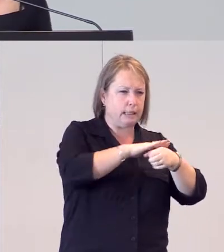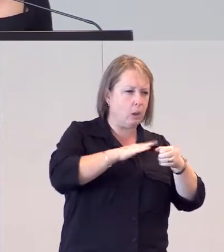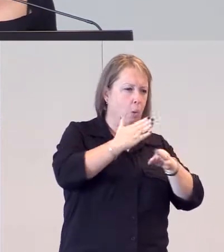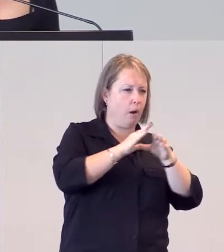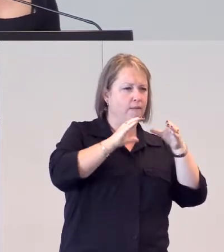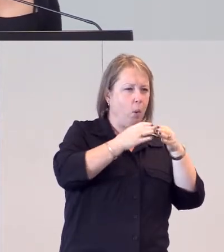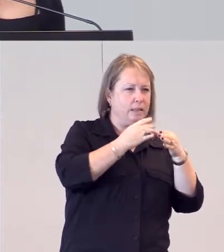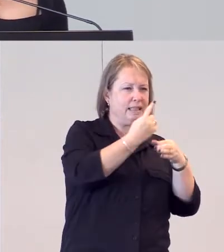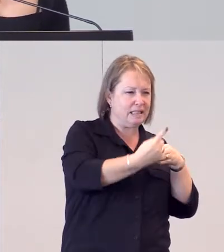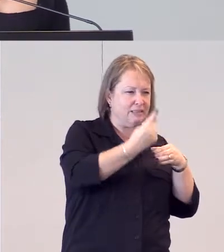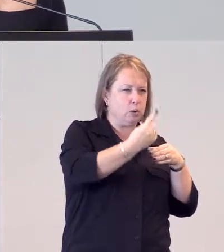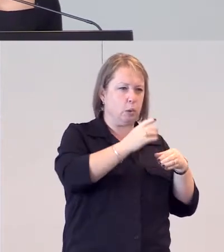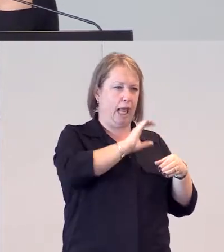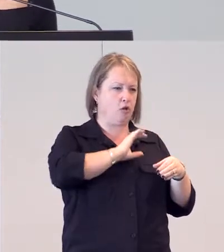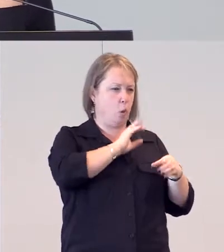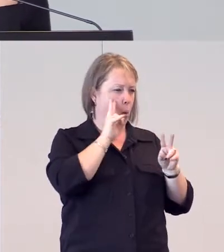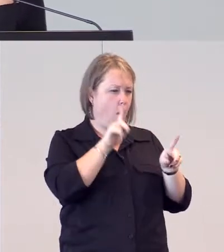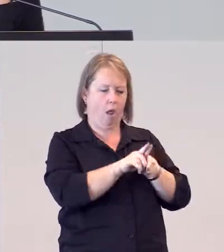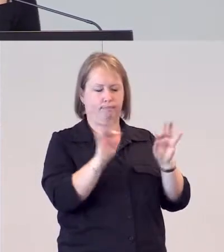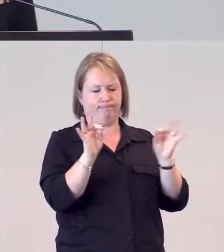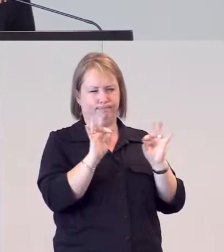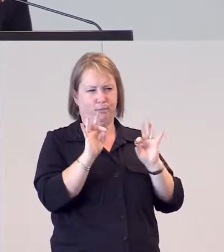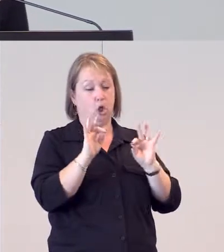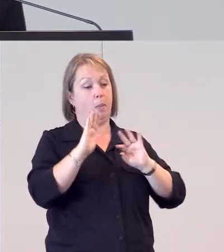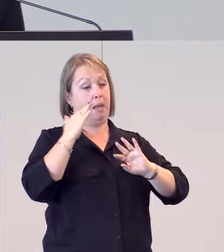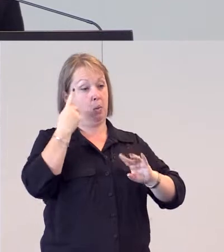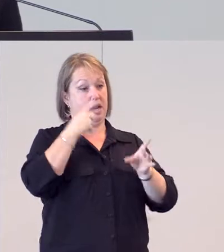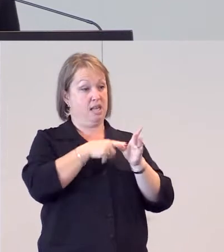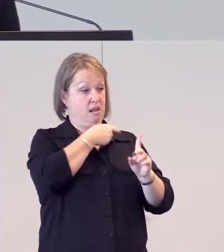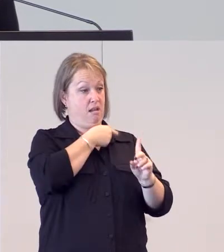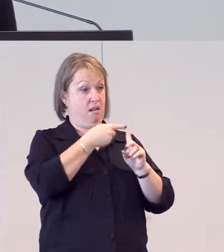individual characteristics looked like. So over the last year, myself and my